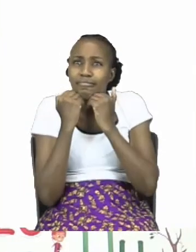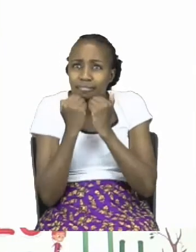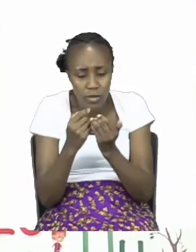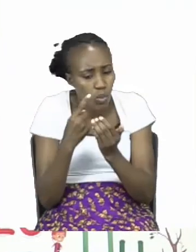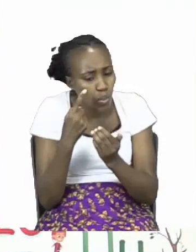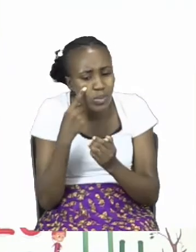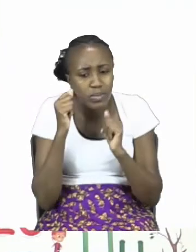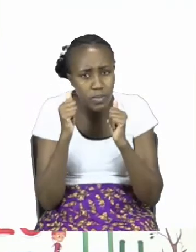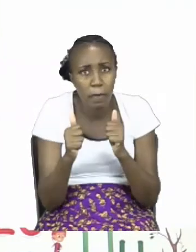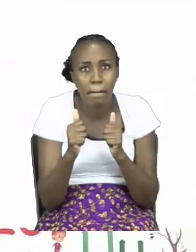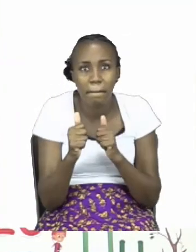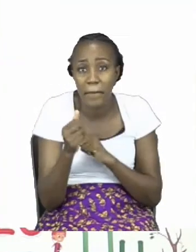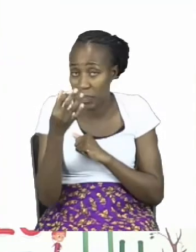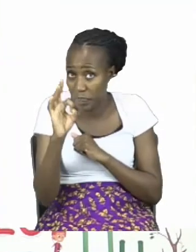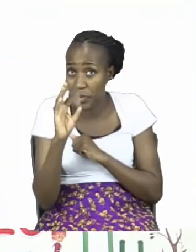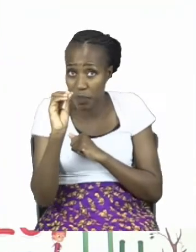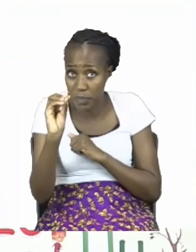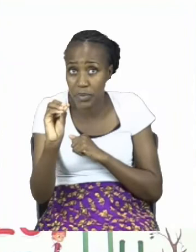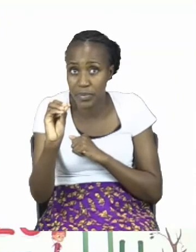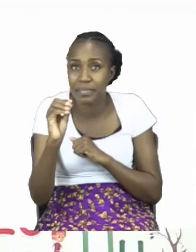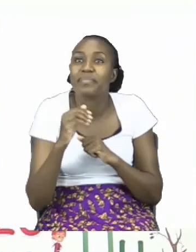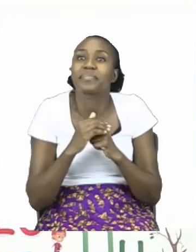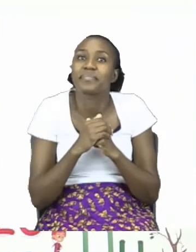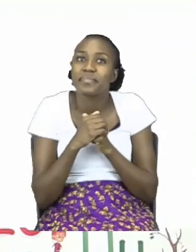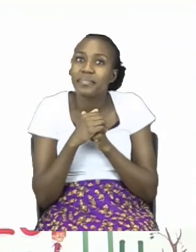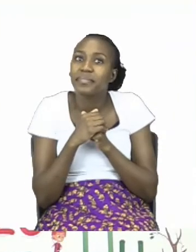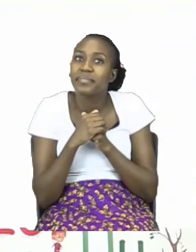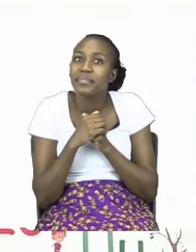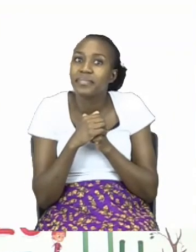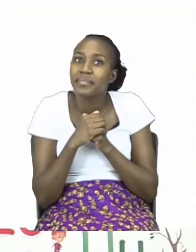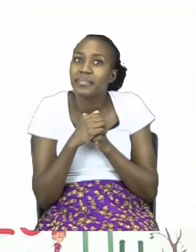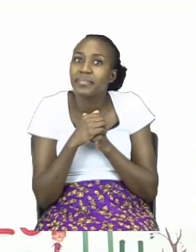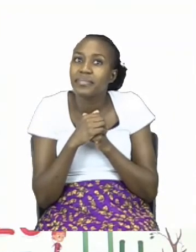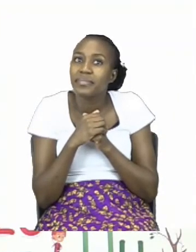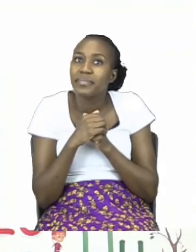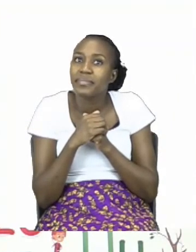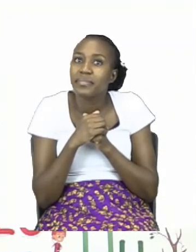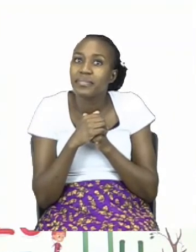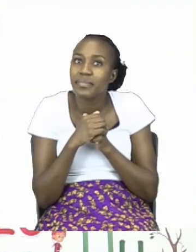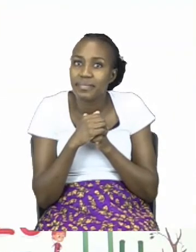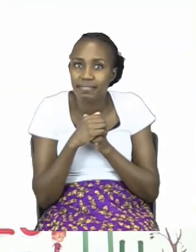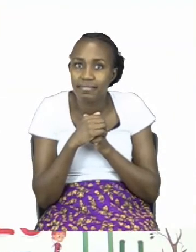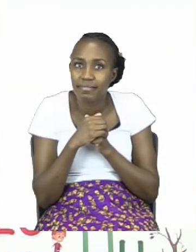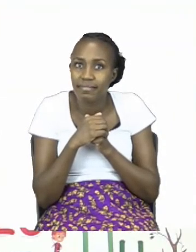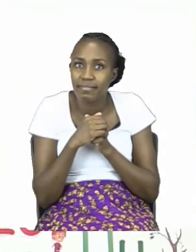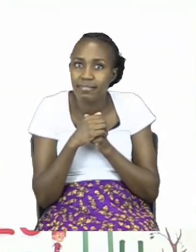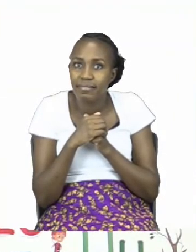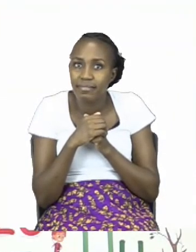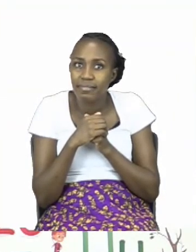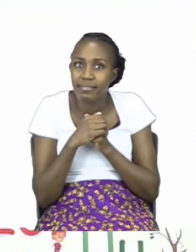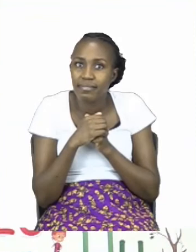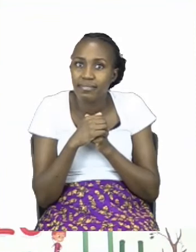number line. I had missed the 9, but I'm sure you picked it up before I missed it. So we cross out our 9